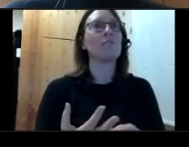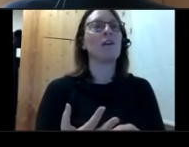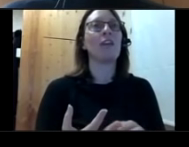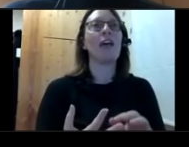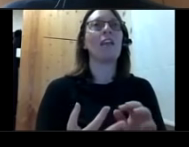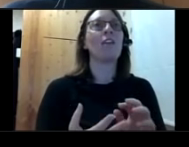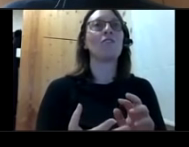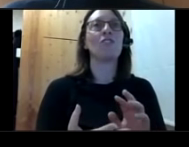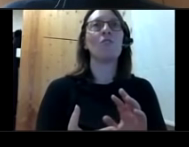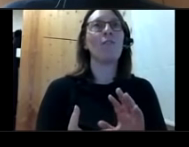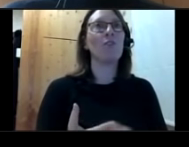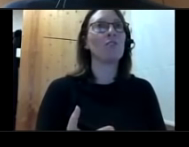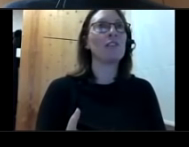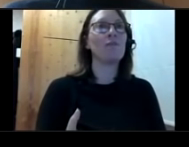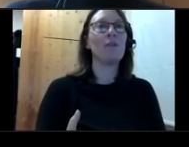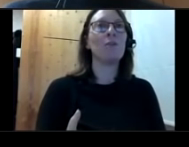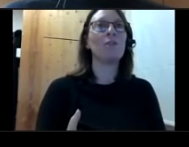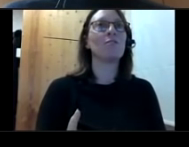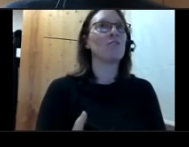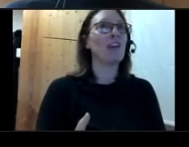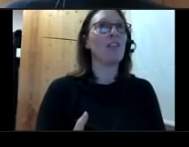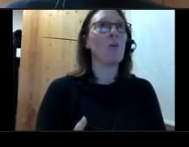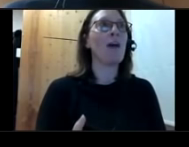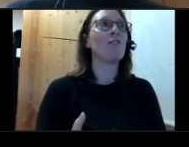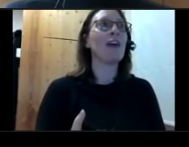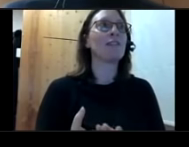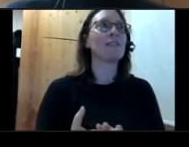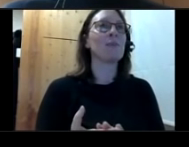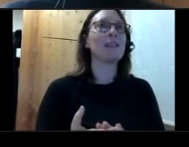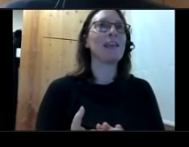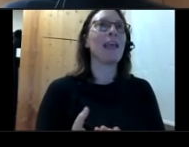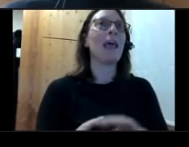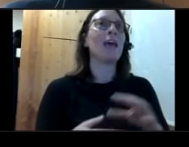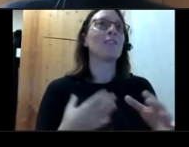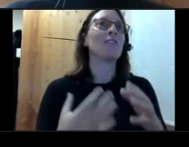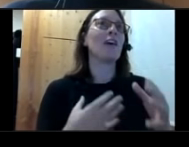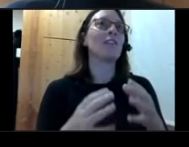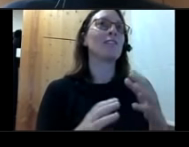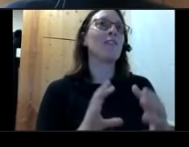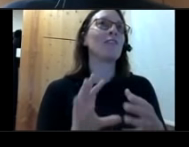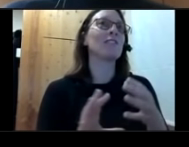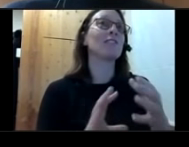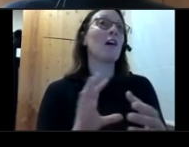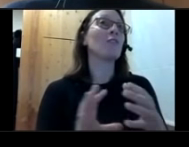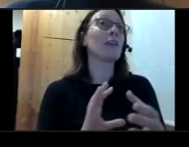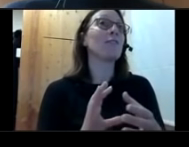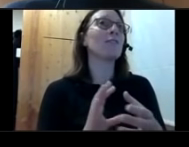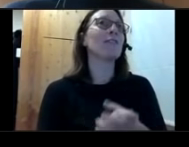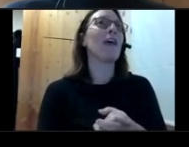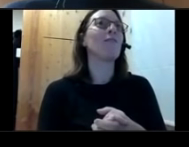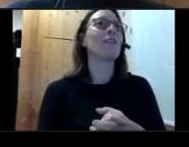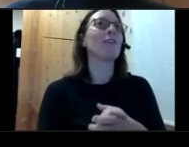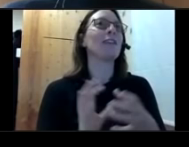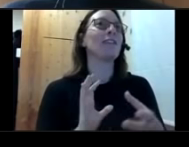Procurement staff, again, do you have on-site developers? Are they aware of accessibility? So there's a definite staff